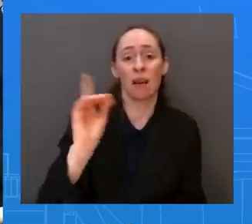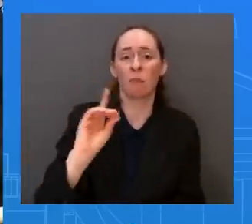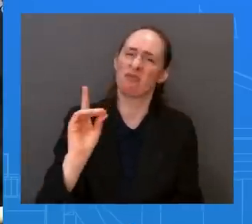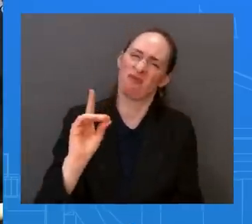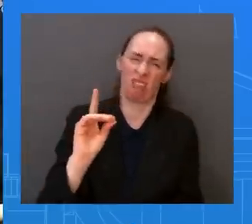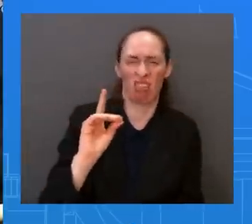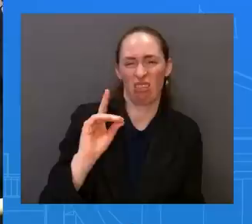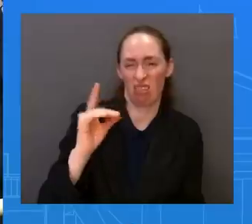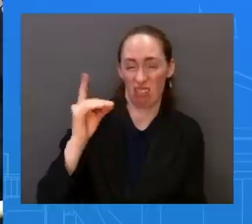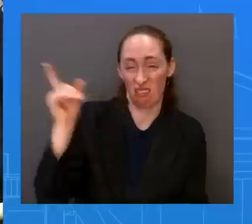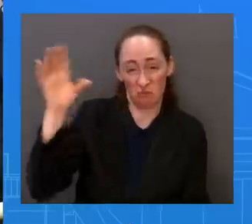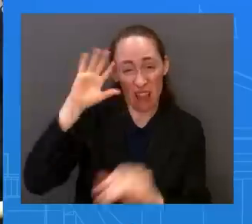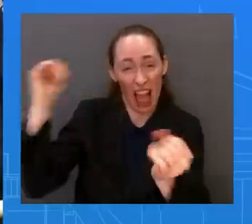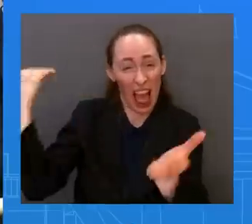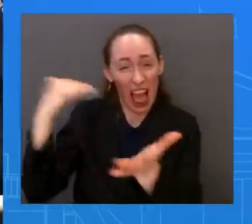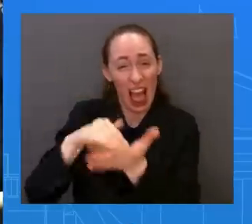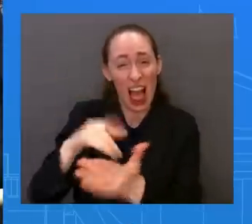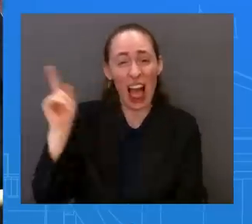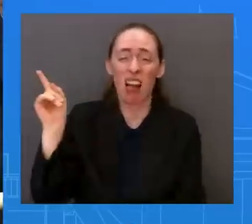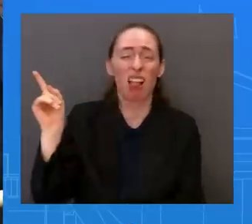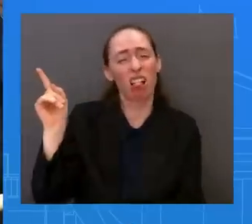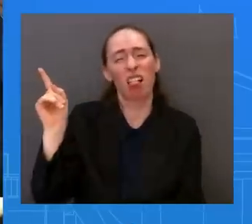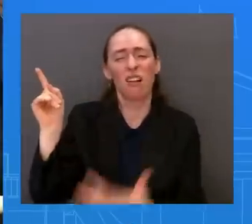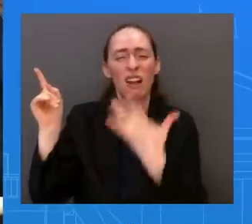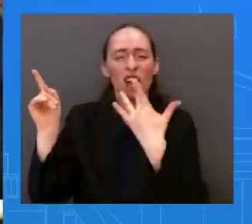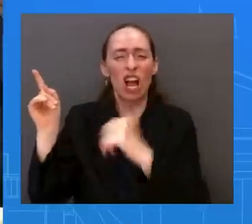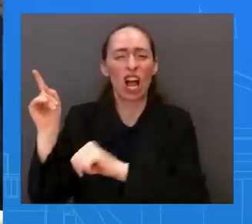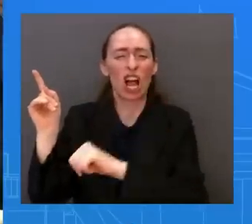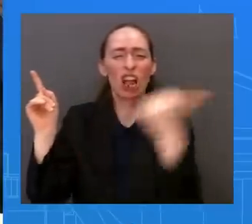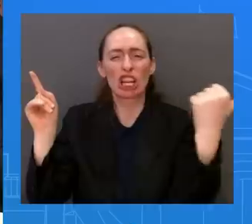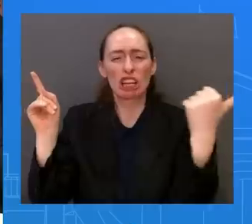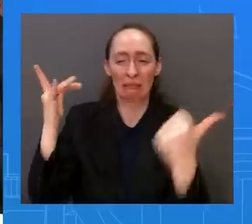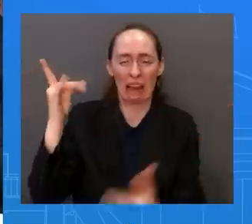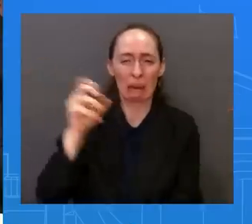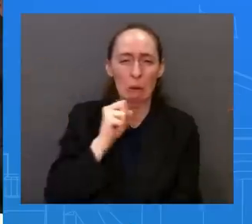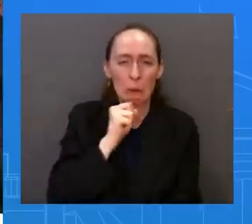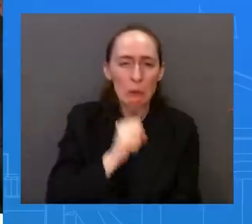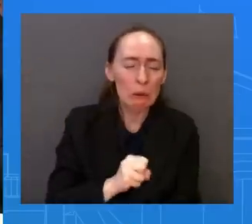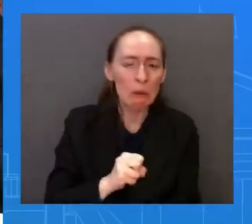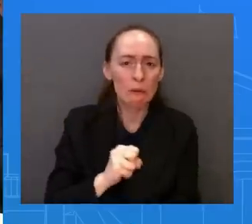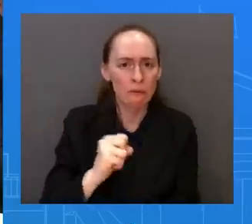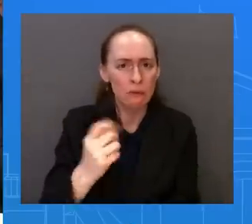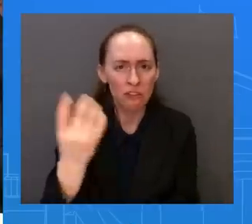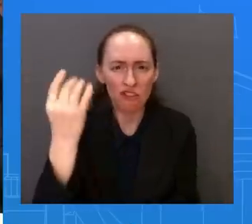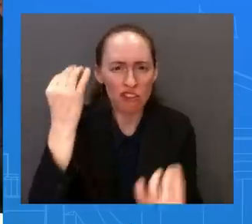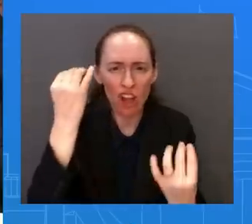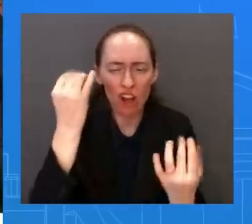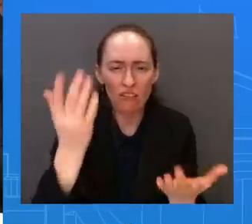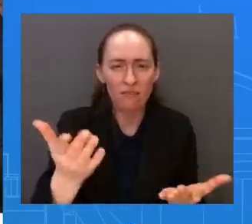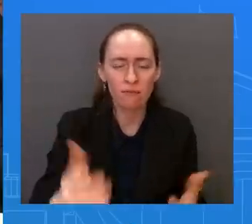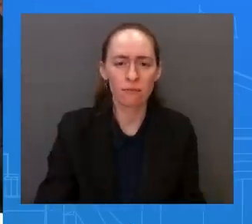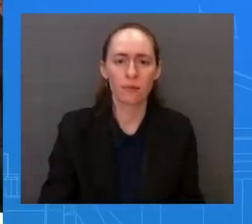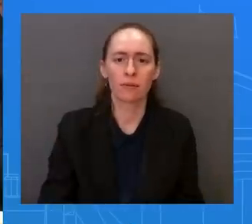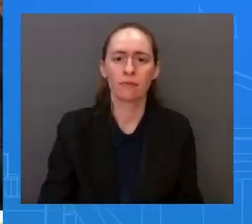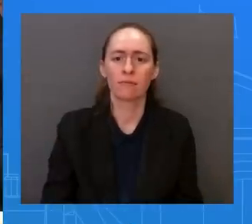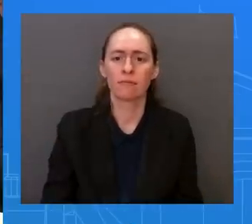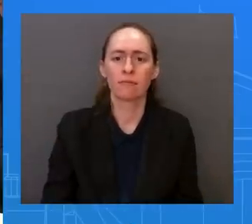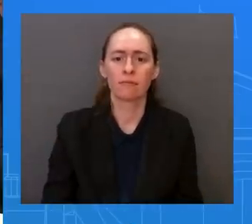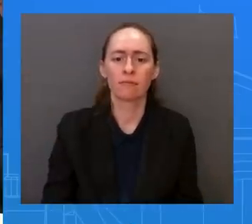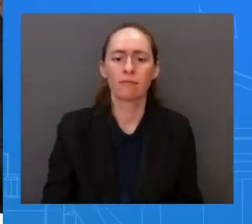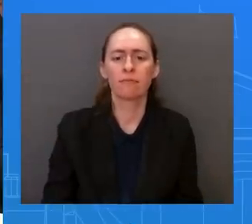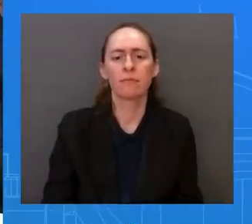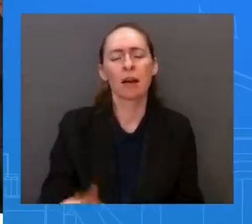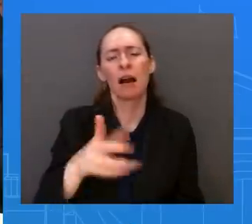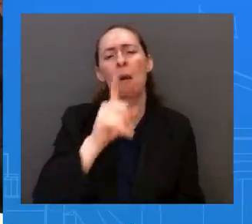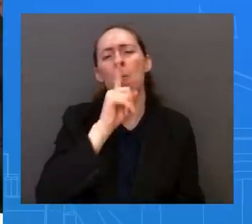about his age. Without getting into whether or not the president will announce, does the president believe that he has to